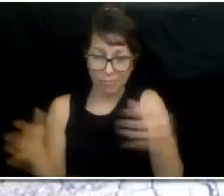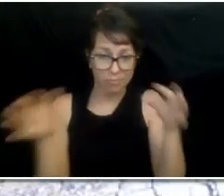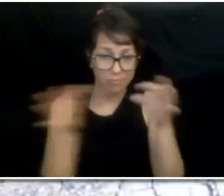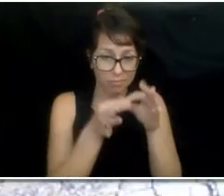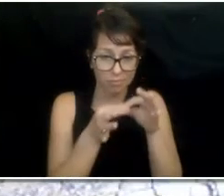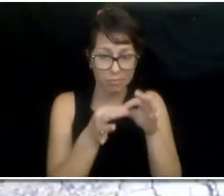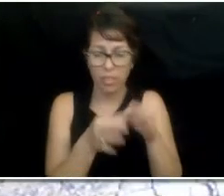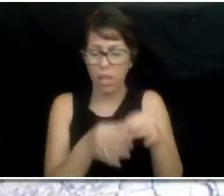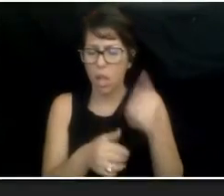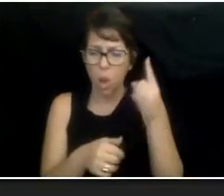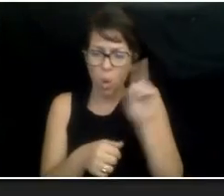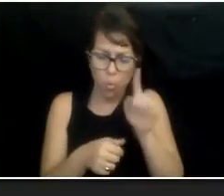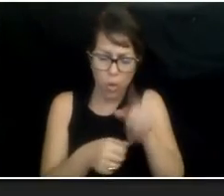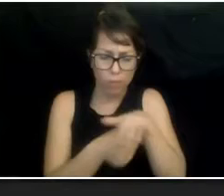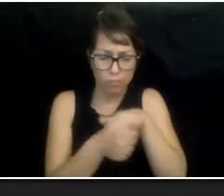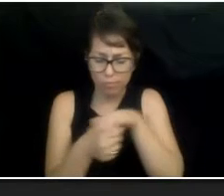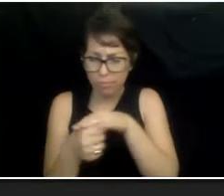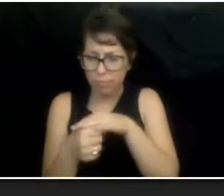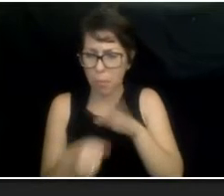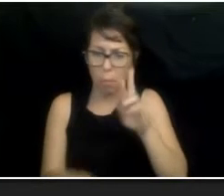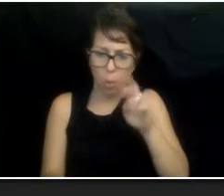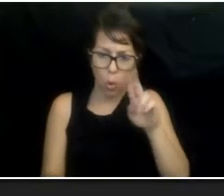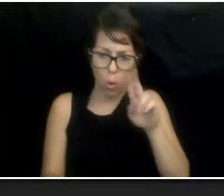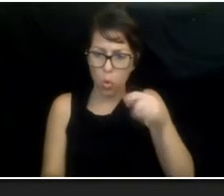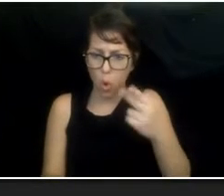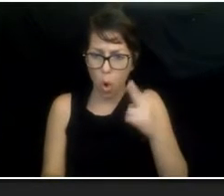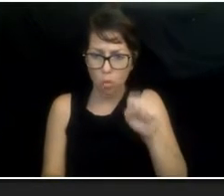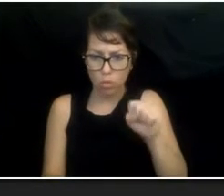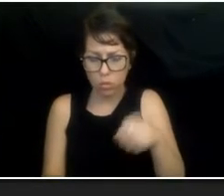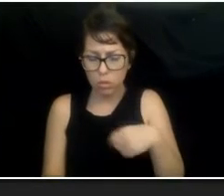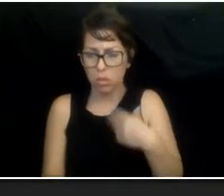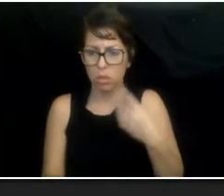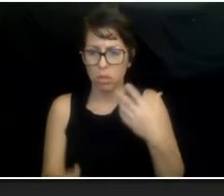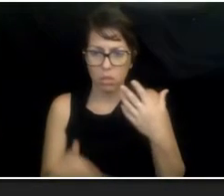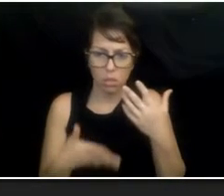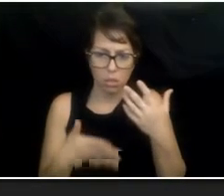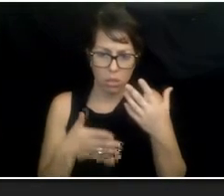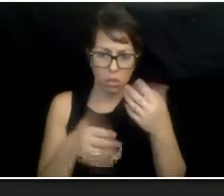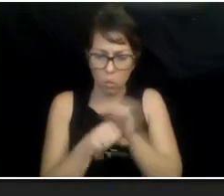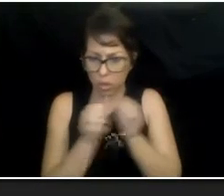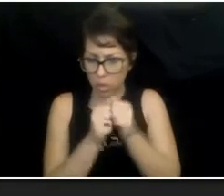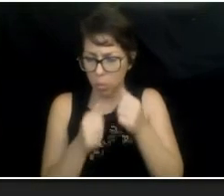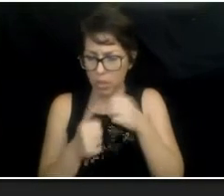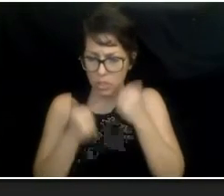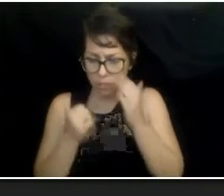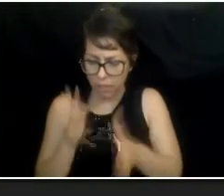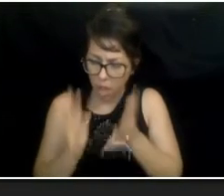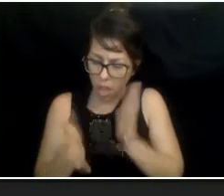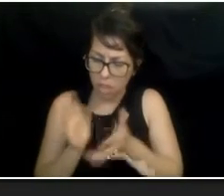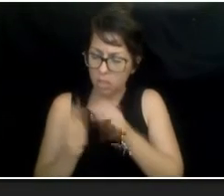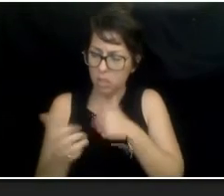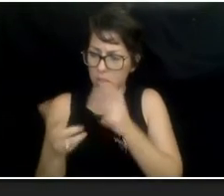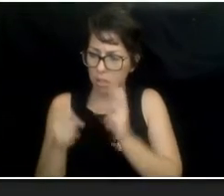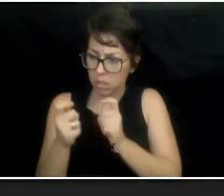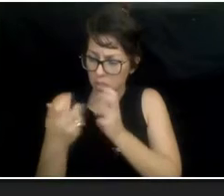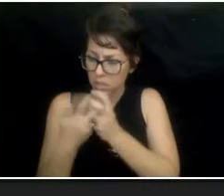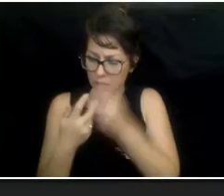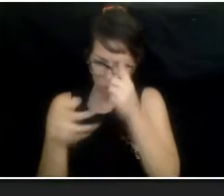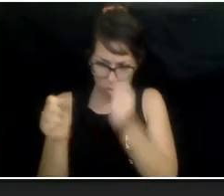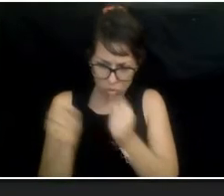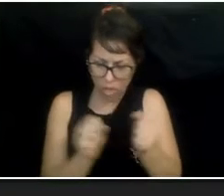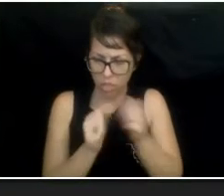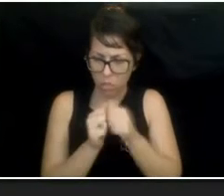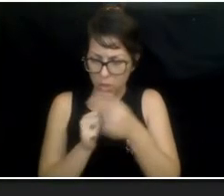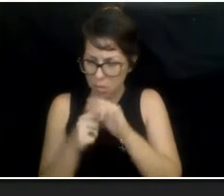to are the is the shelter for DV um victims have all the